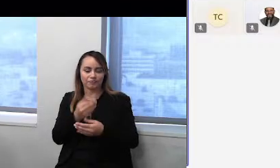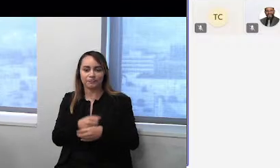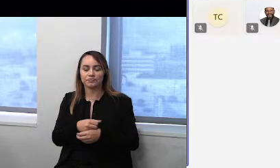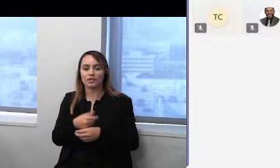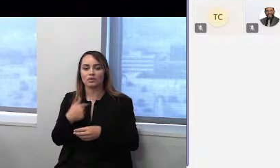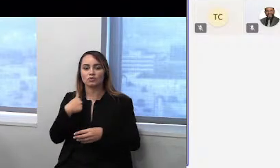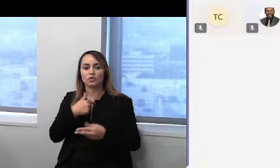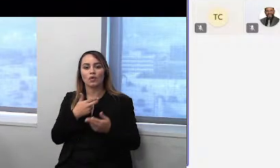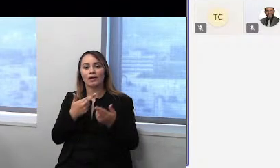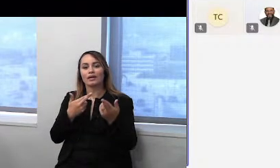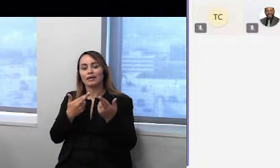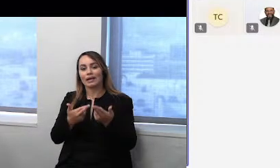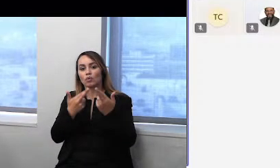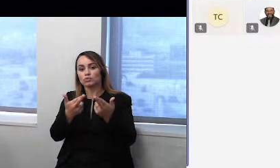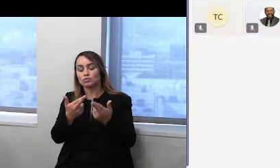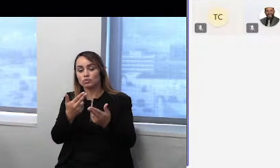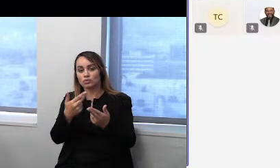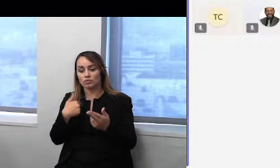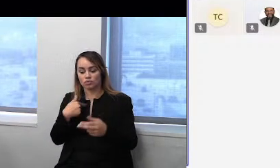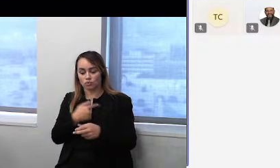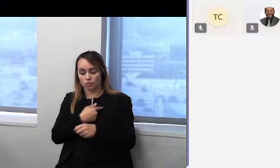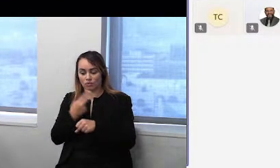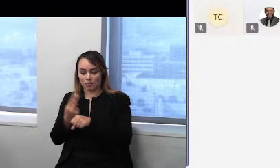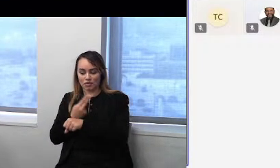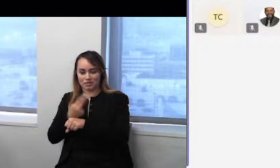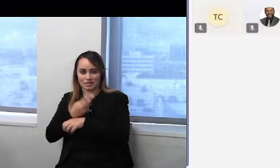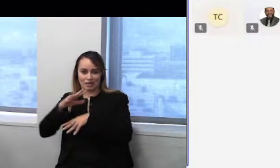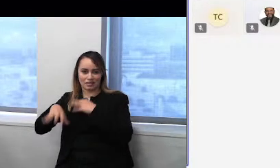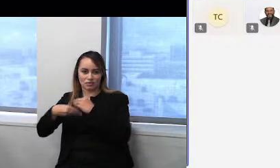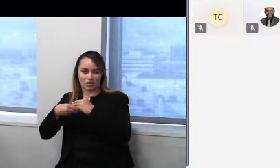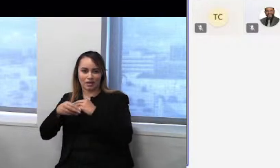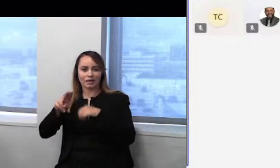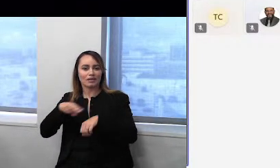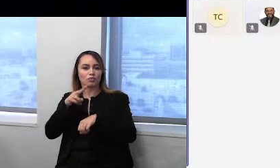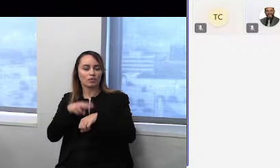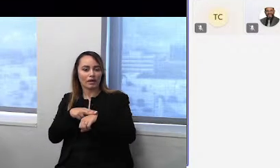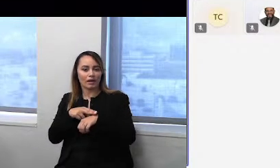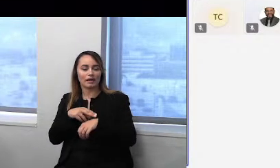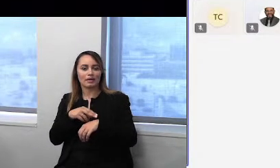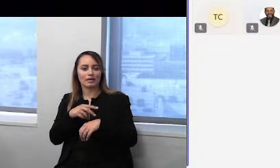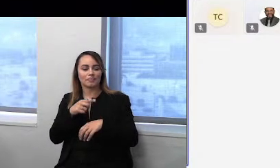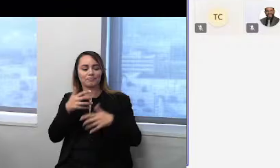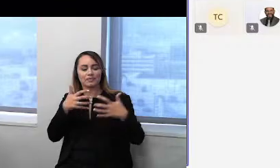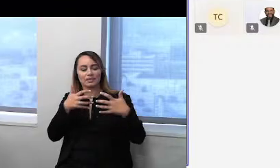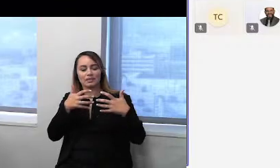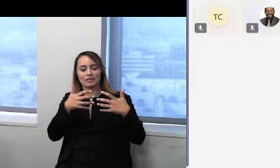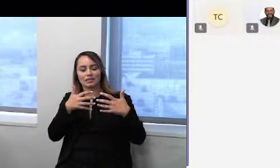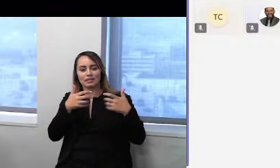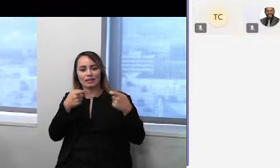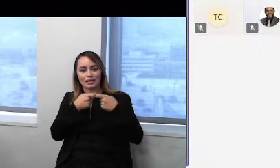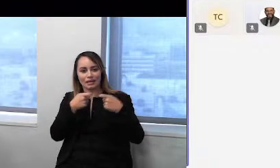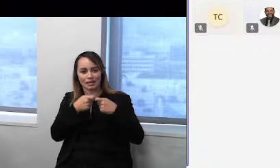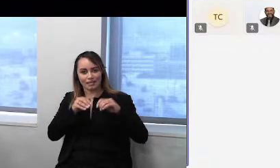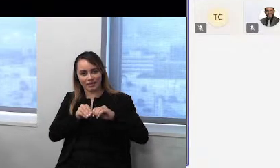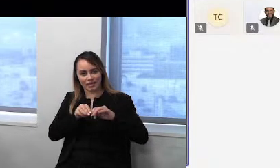we have installed about 1,000 megawatts in the system already. has created some challenges from our modeling to understand what